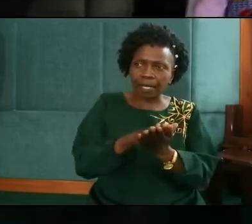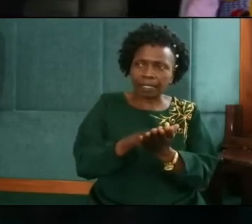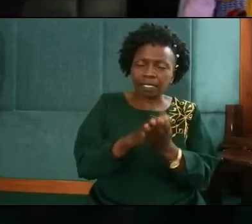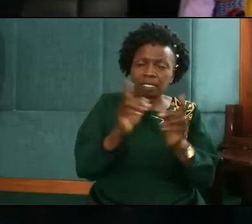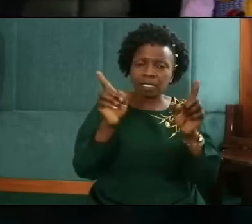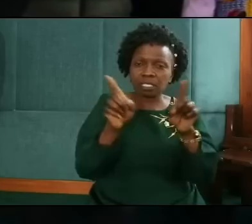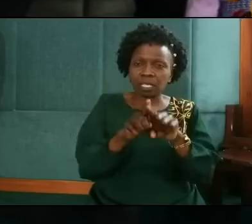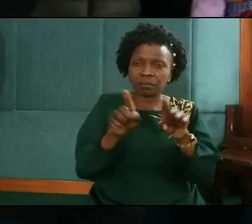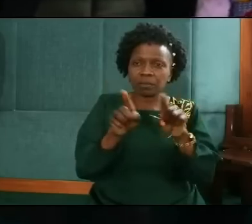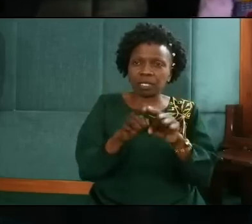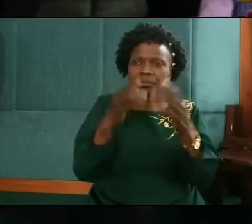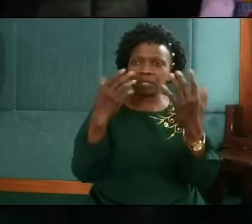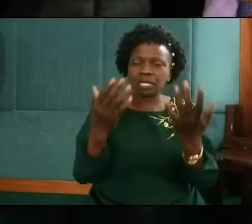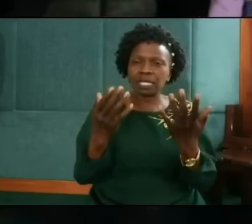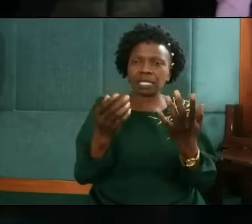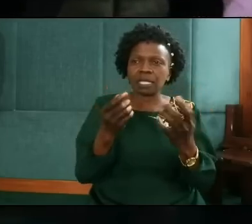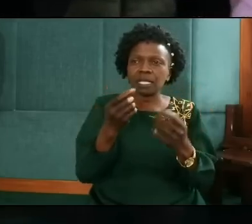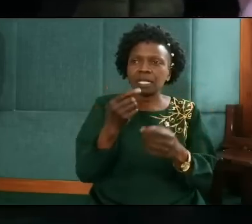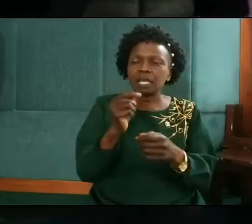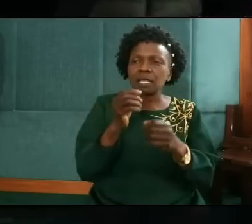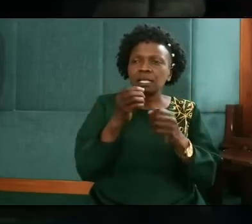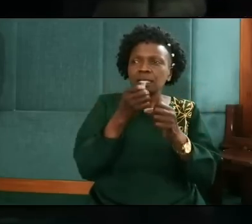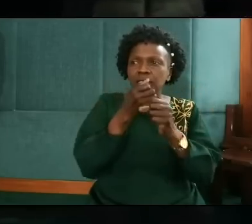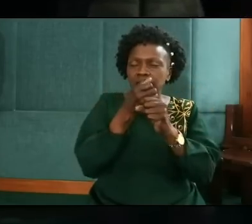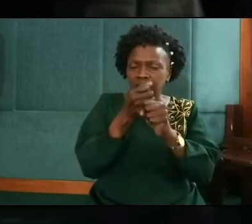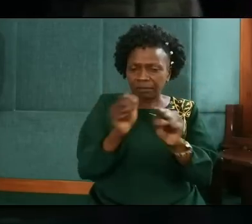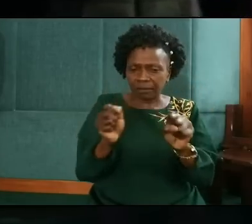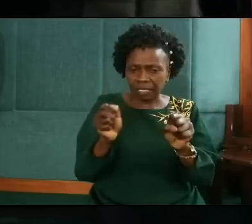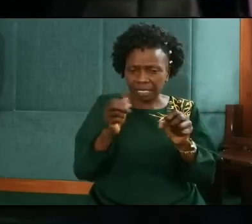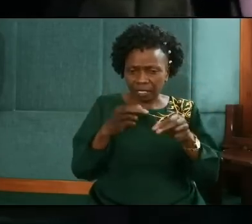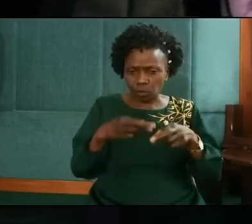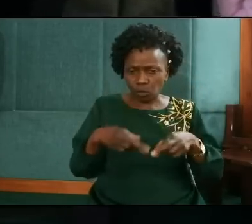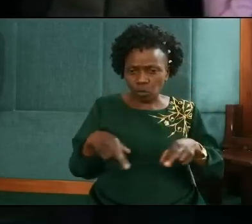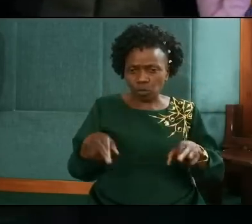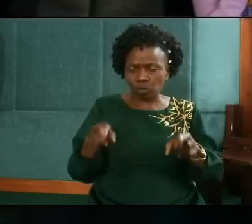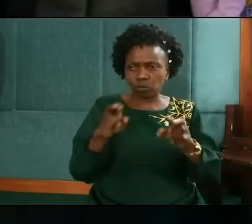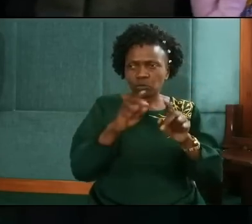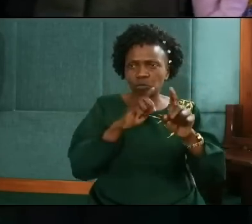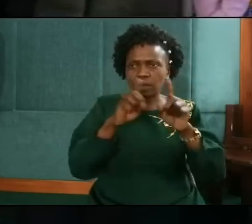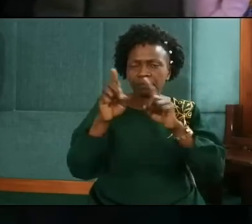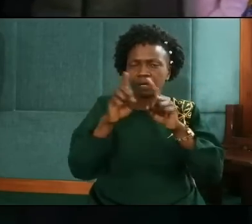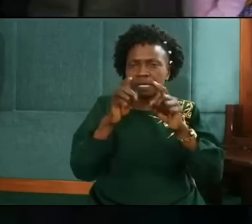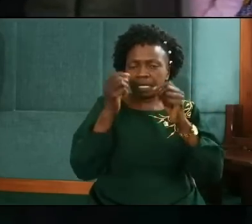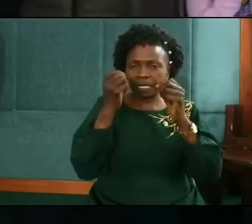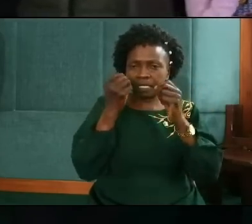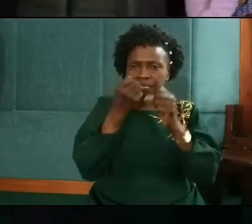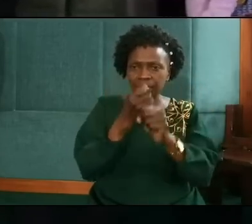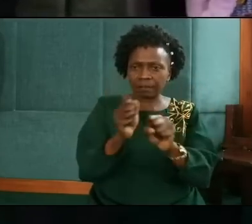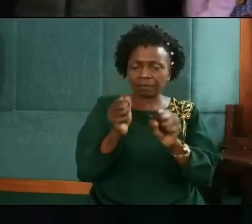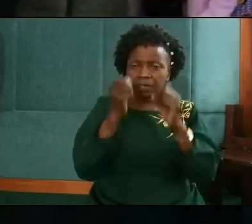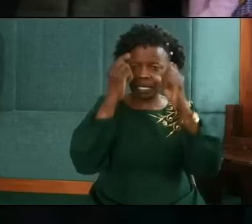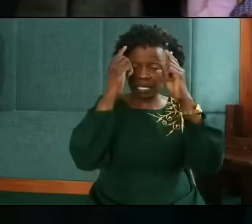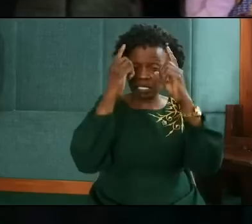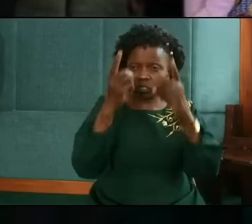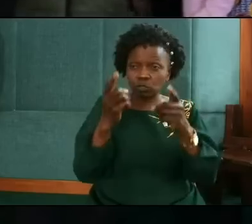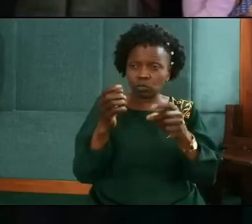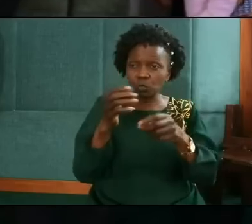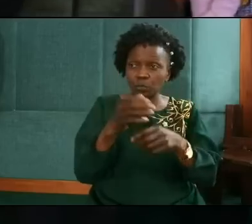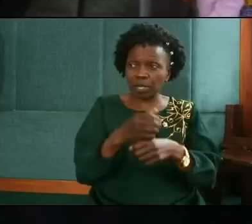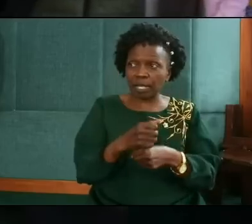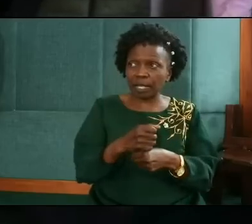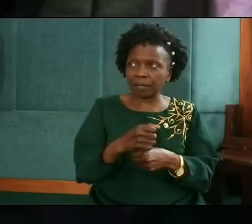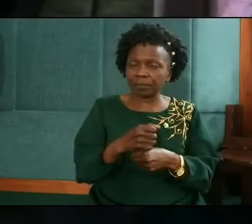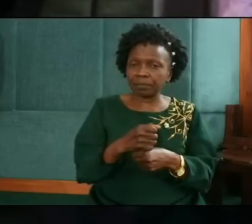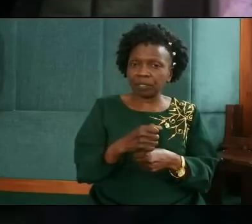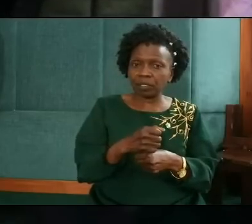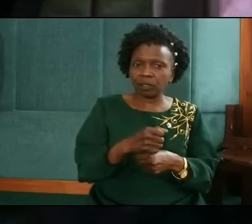The safest road to travel, the safest decision to make is to come up,